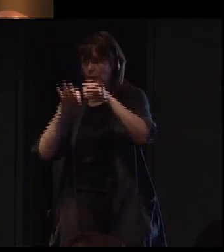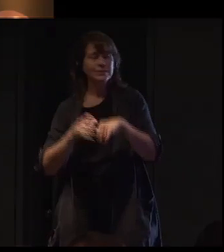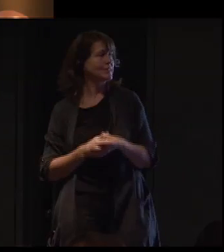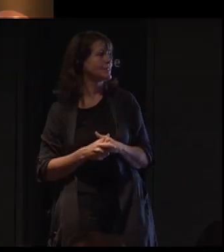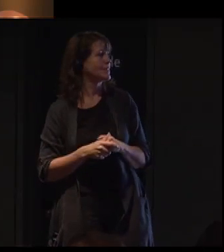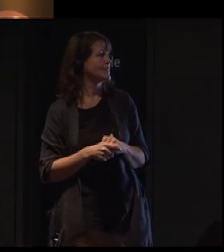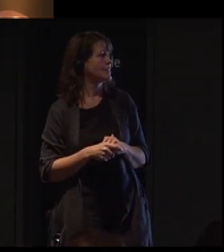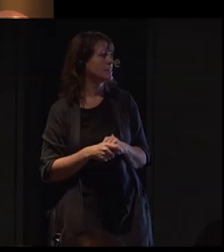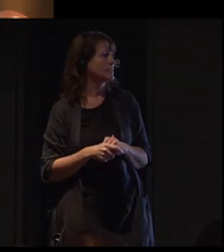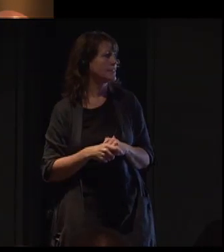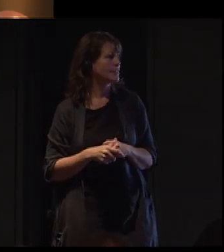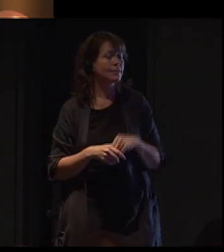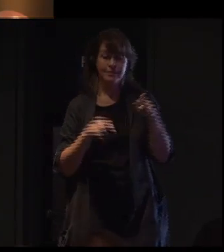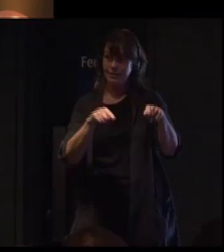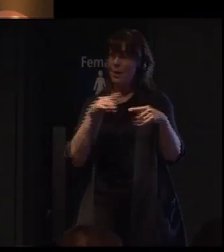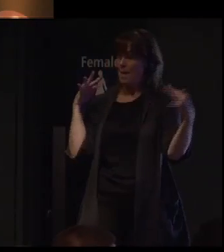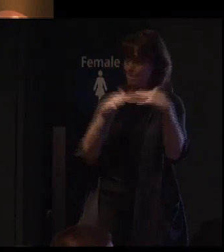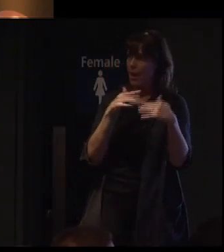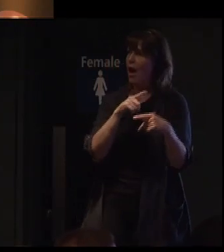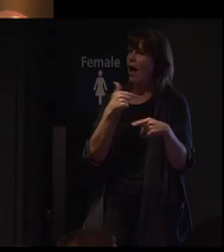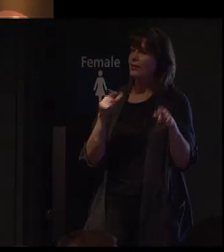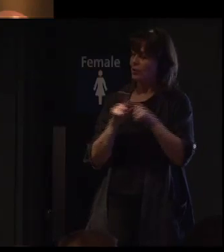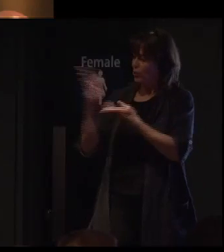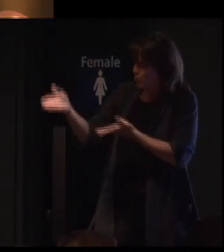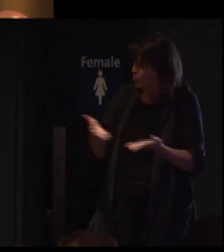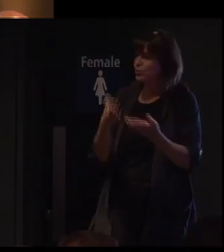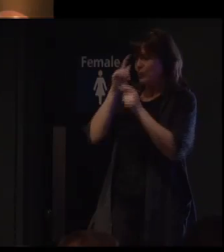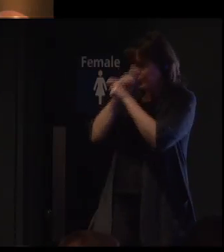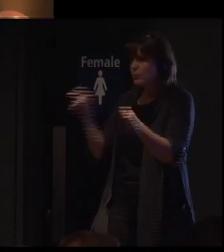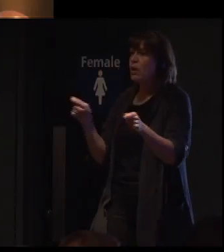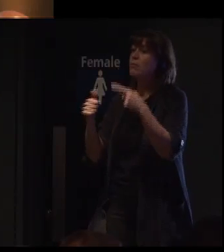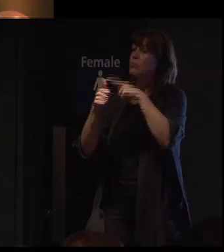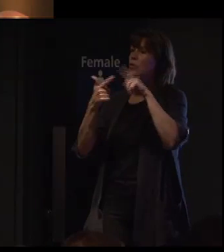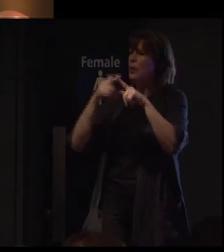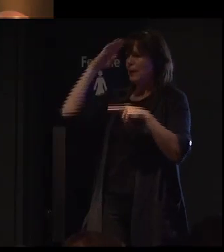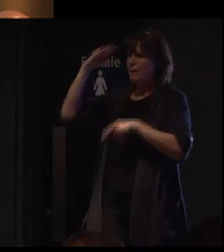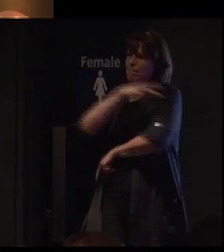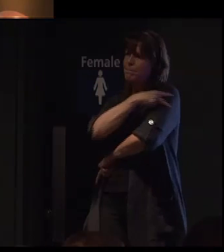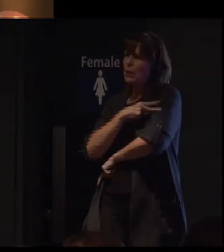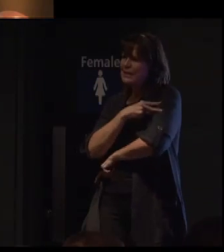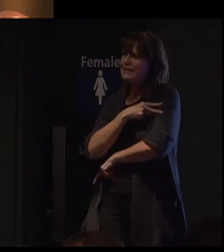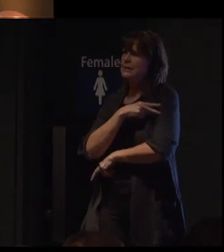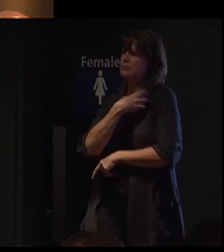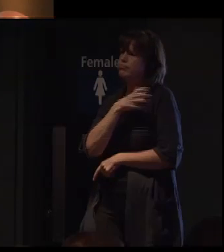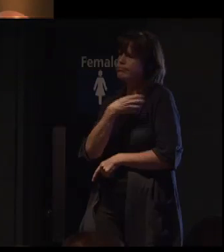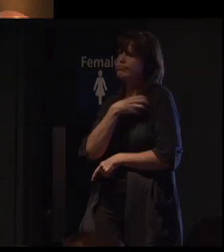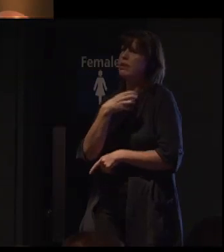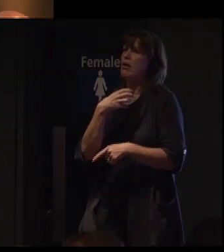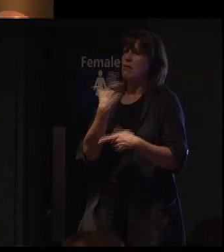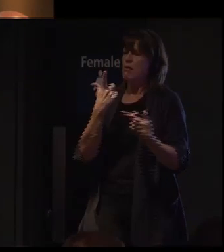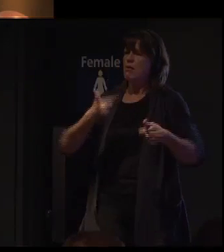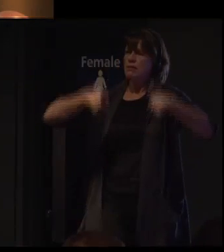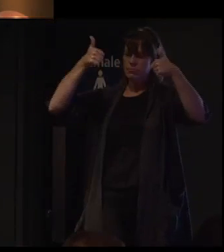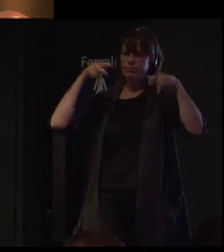treat their spectators as valued customers. It also helps police and authorities